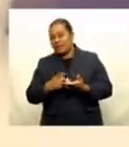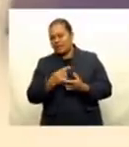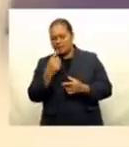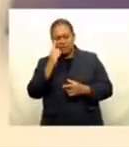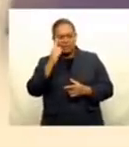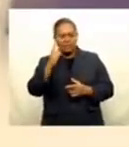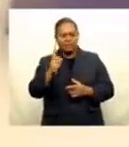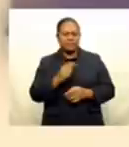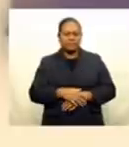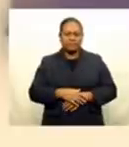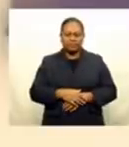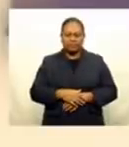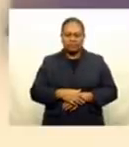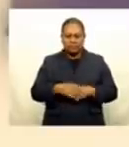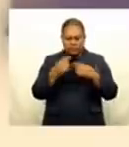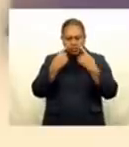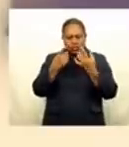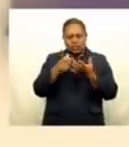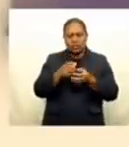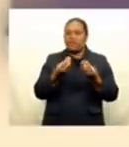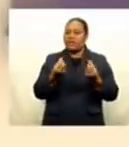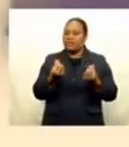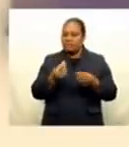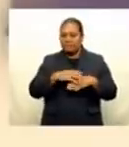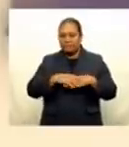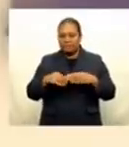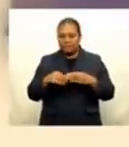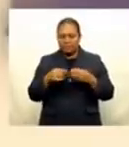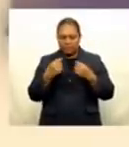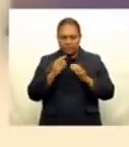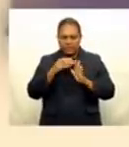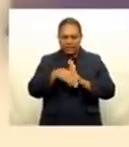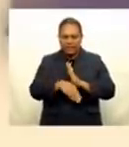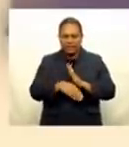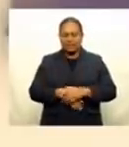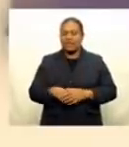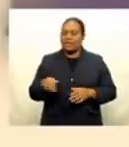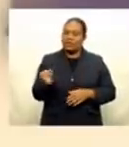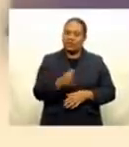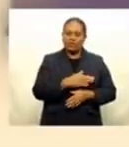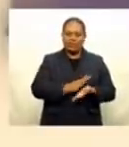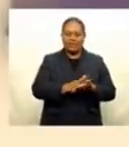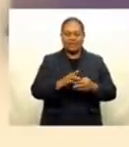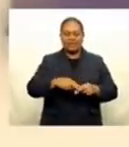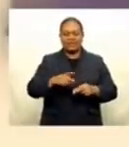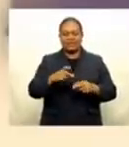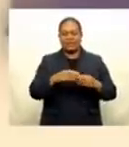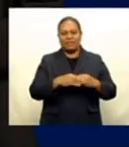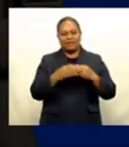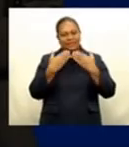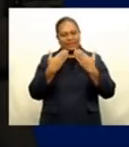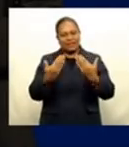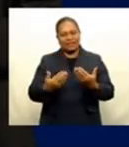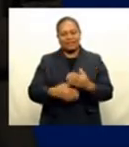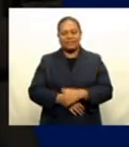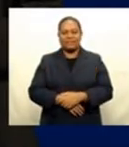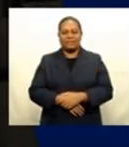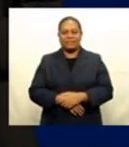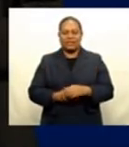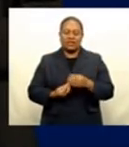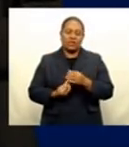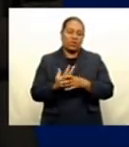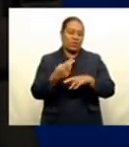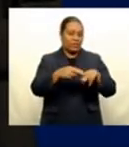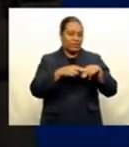forecast might clear the way for further dollar declines. That's all from HFC Bank for today. Renaka. And in Growing